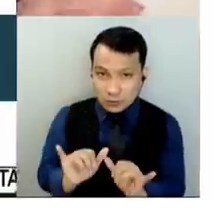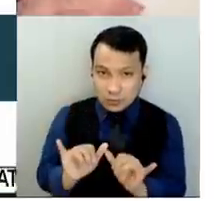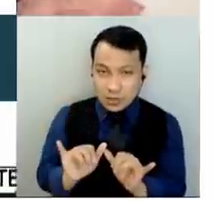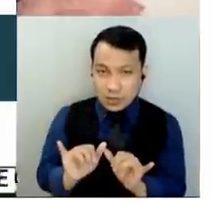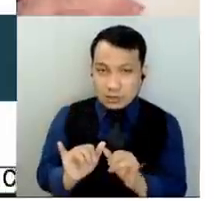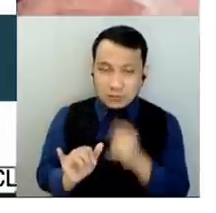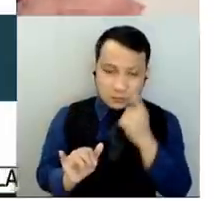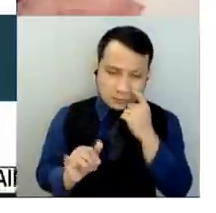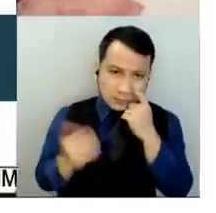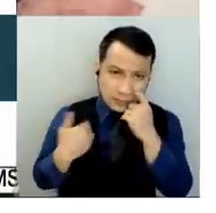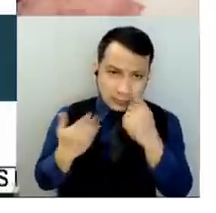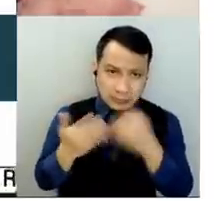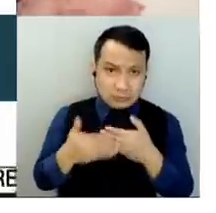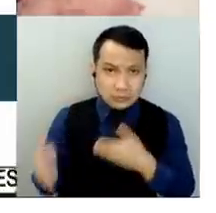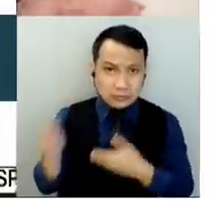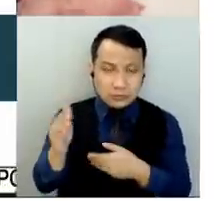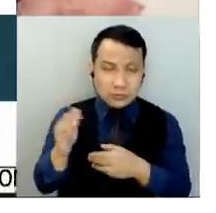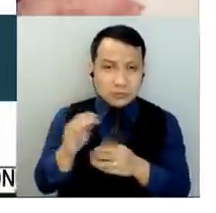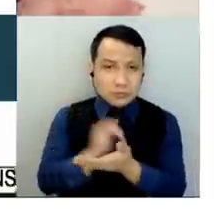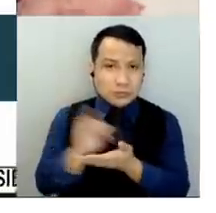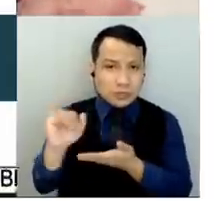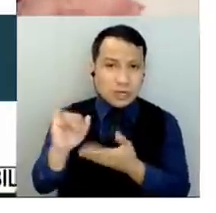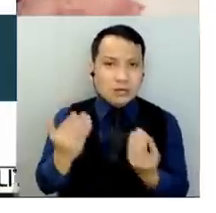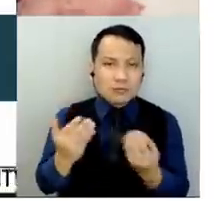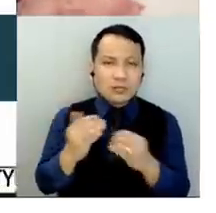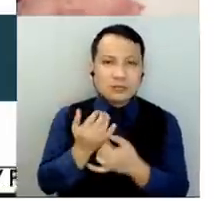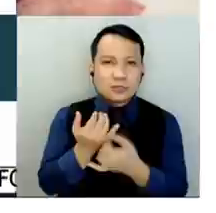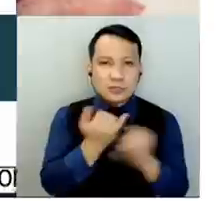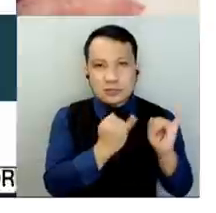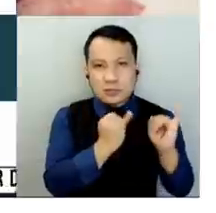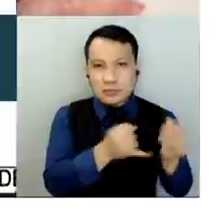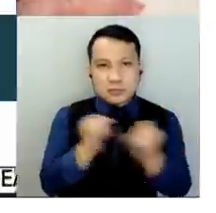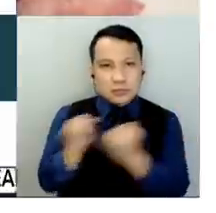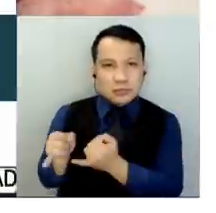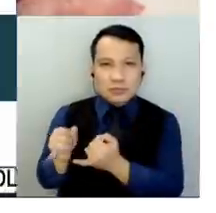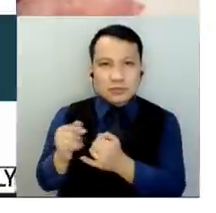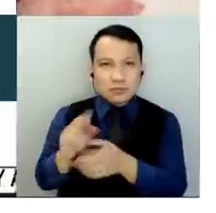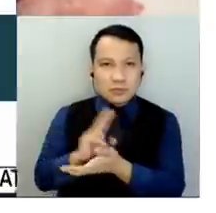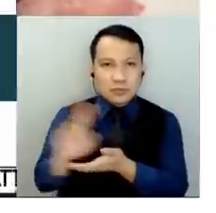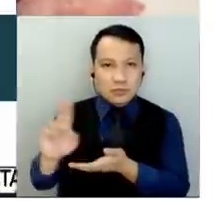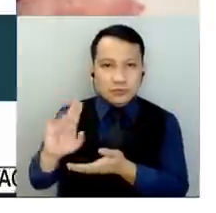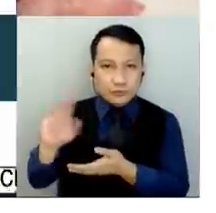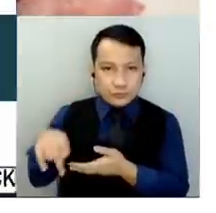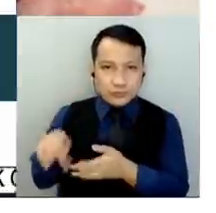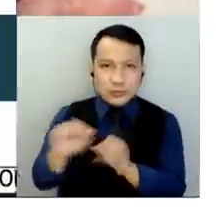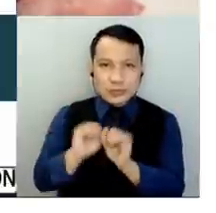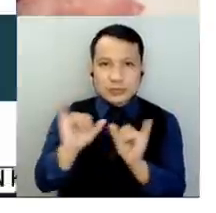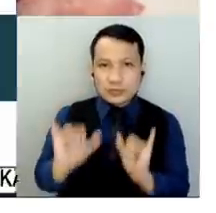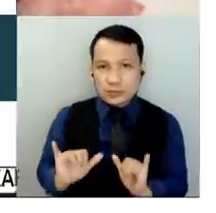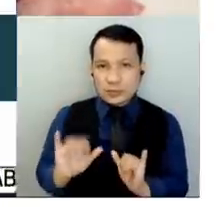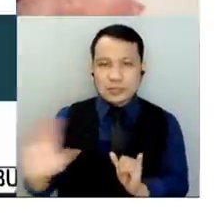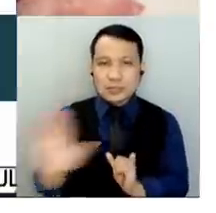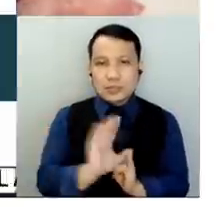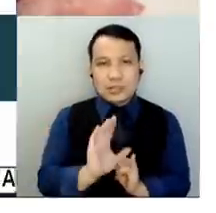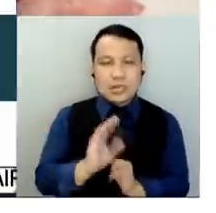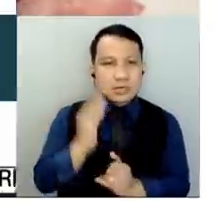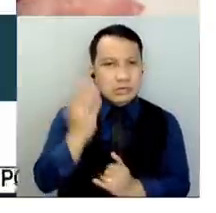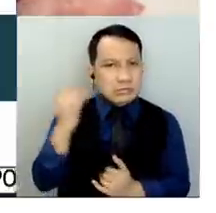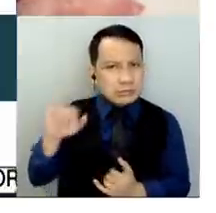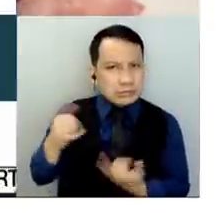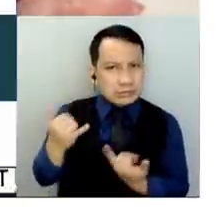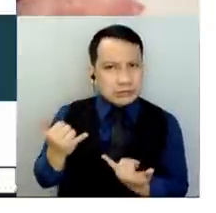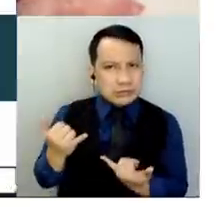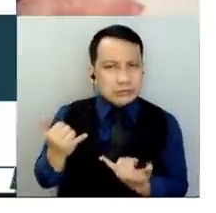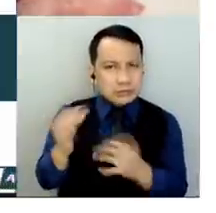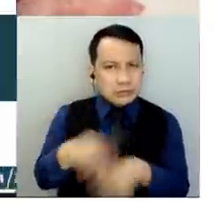only do we have institutions, but we also have individuals within the UP system that are all very essential parts of